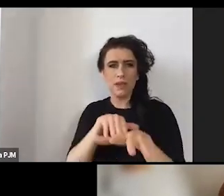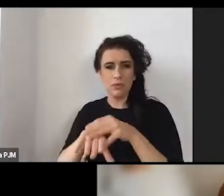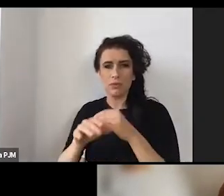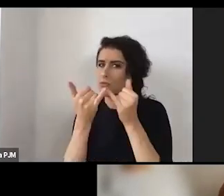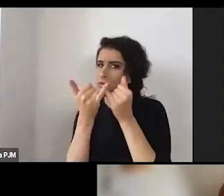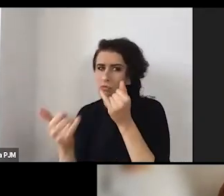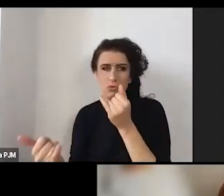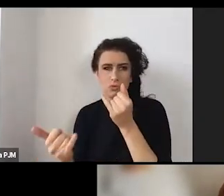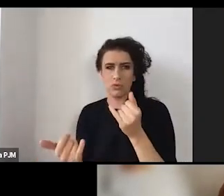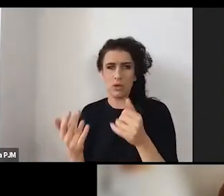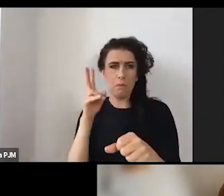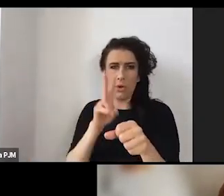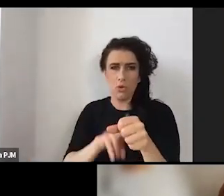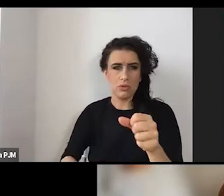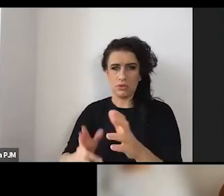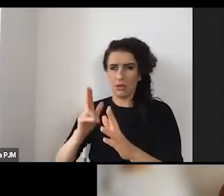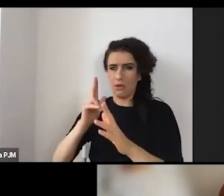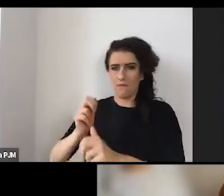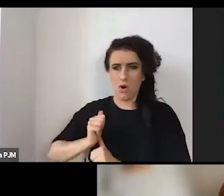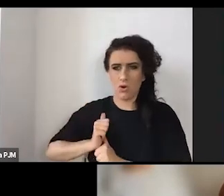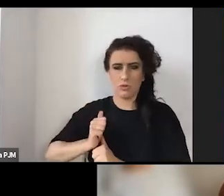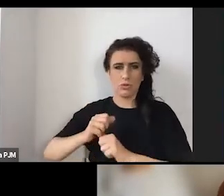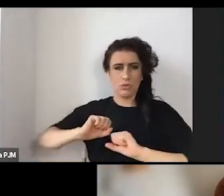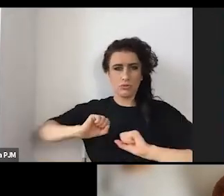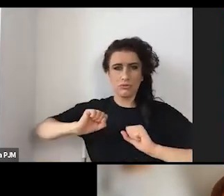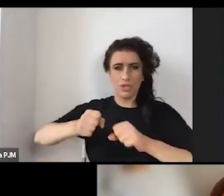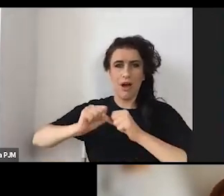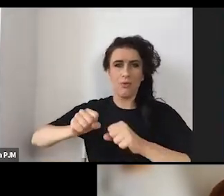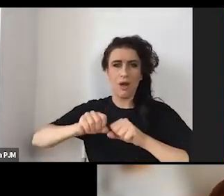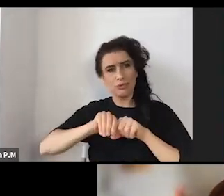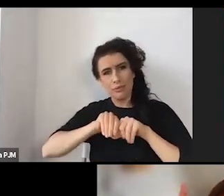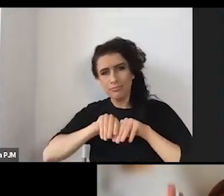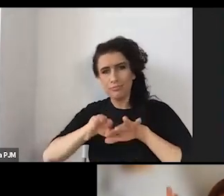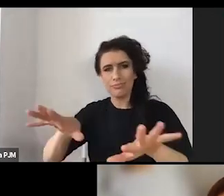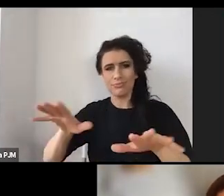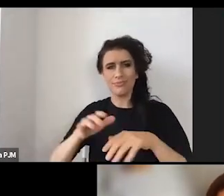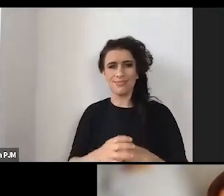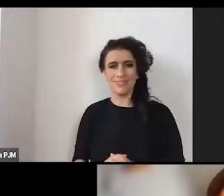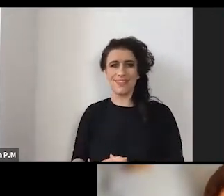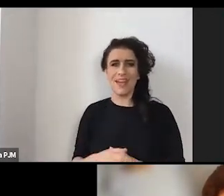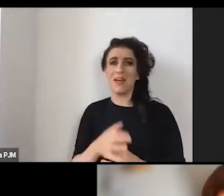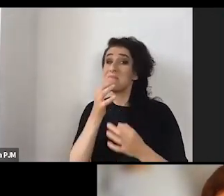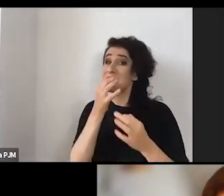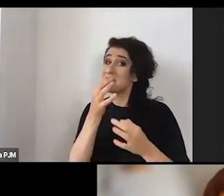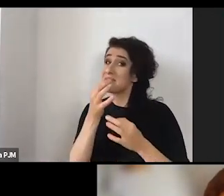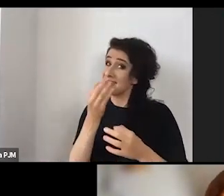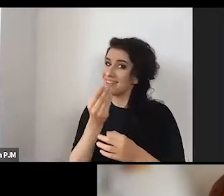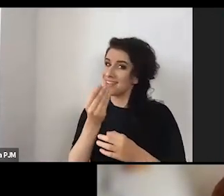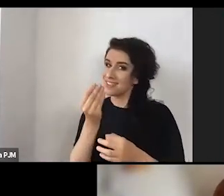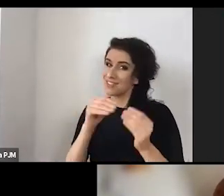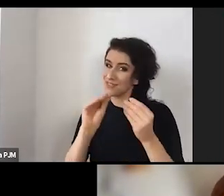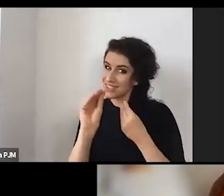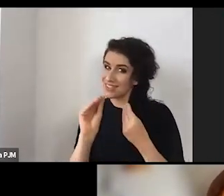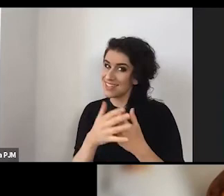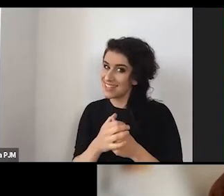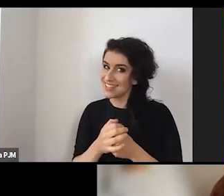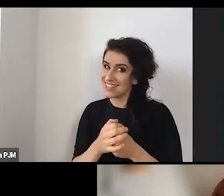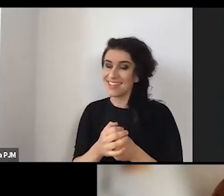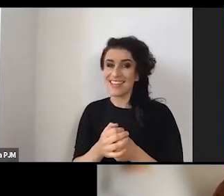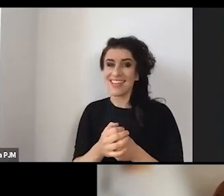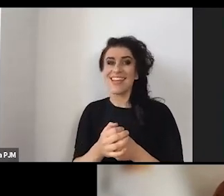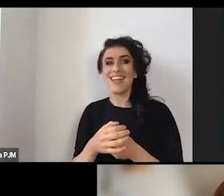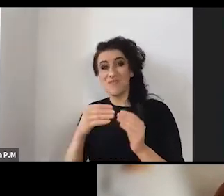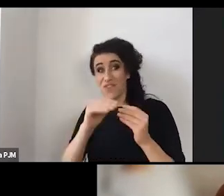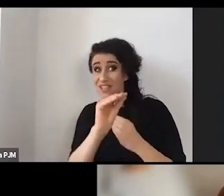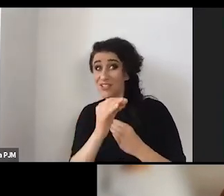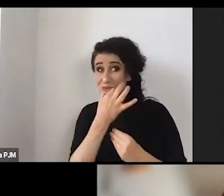that most of the questions were from men. It's interesting. And only one from Agata. And do we have another